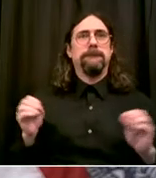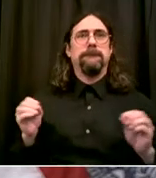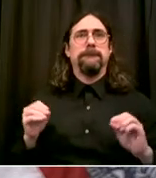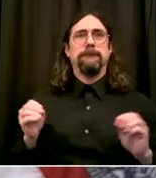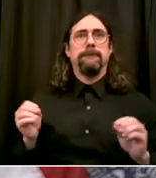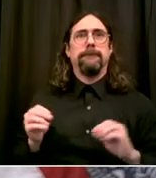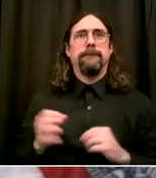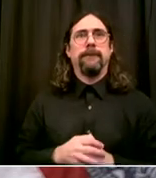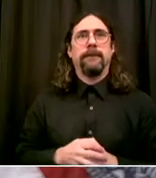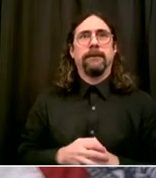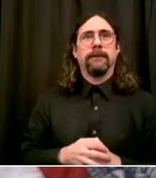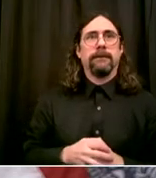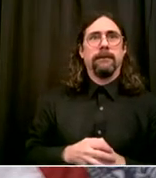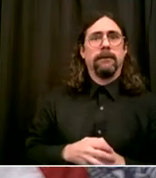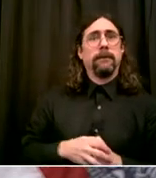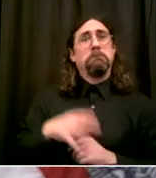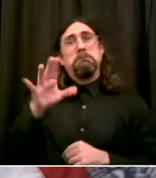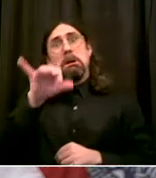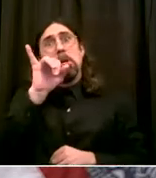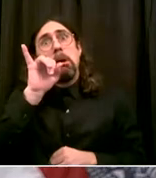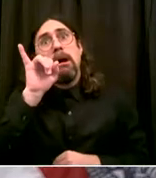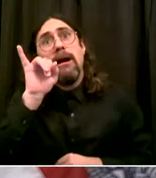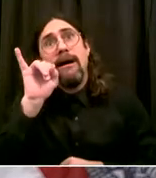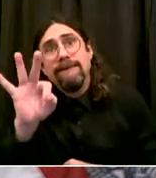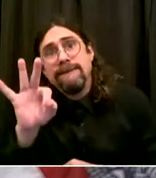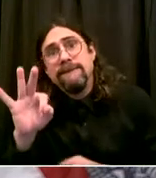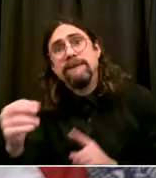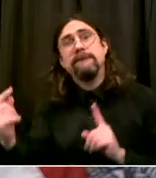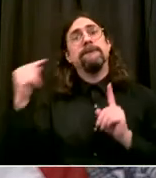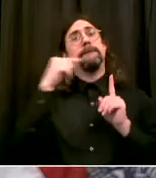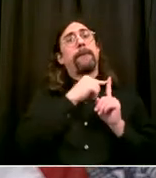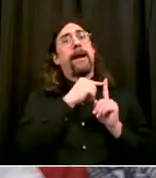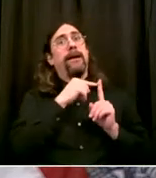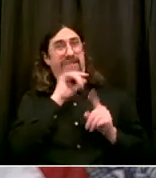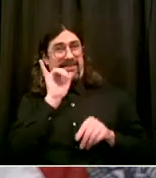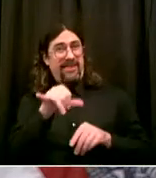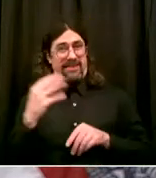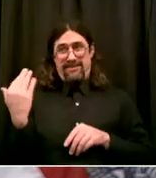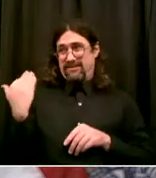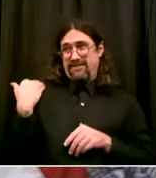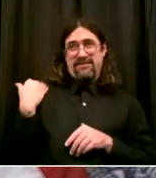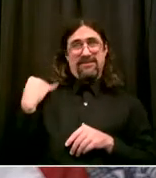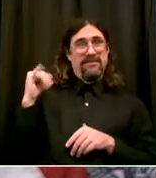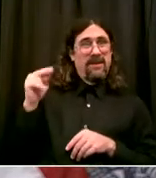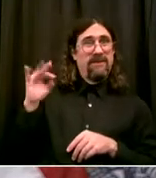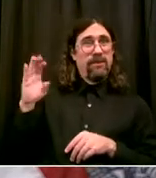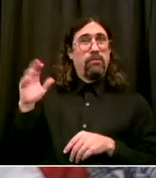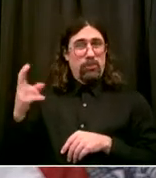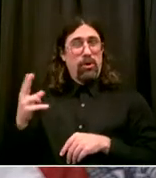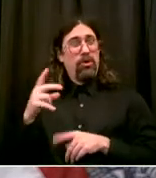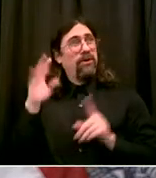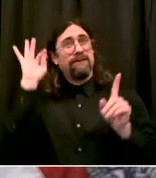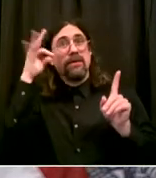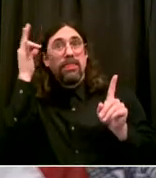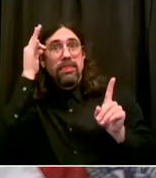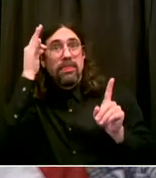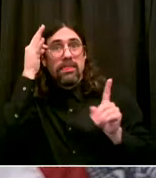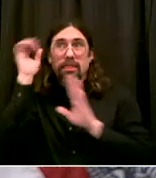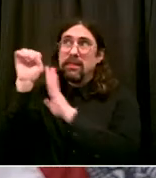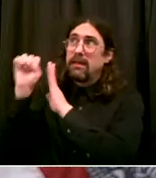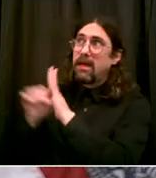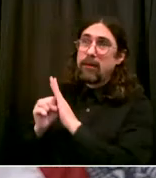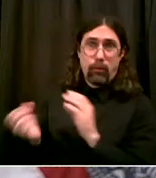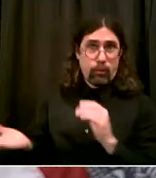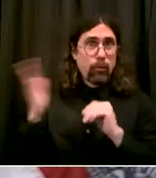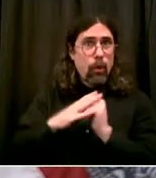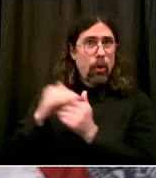But the minute we were able to get the information we needed, get the testing we needed, get the PPE supply, we made sure